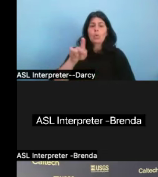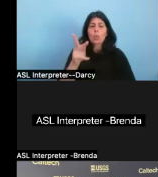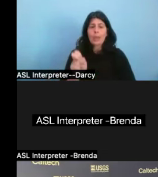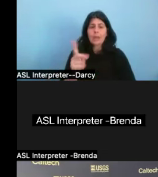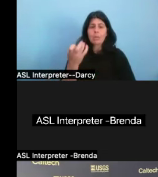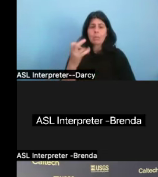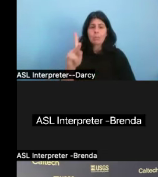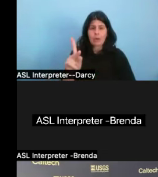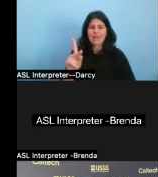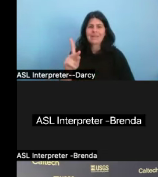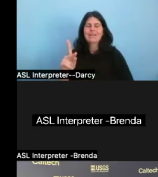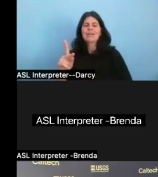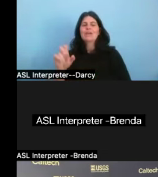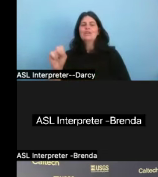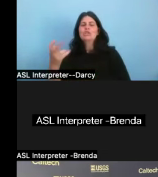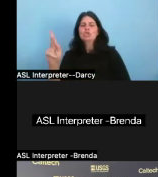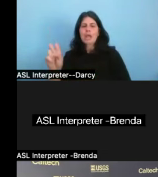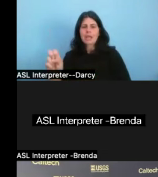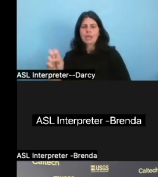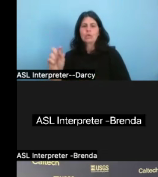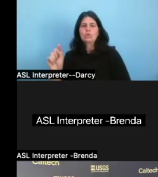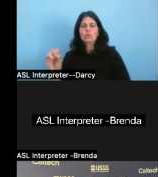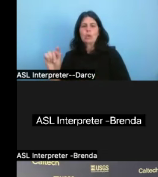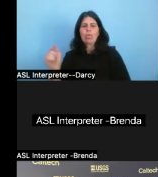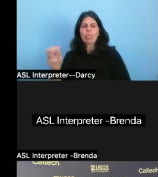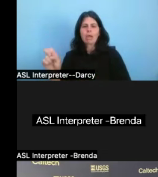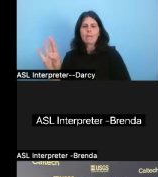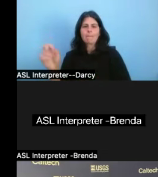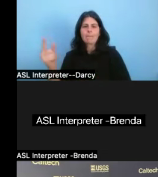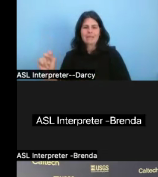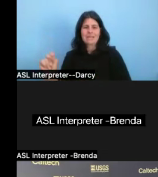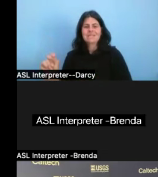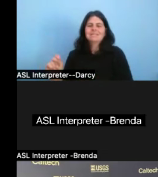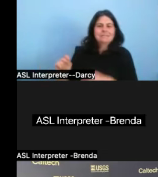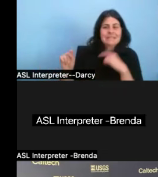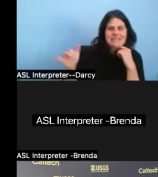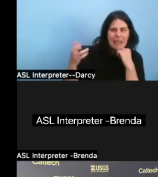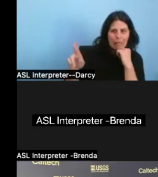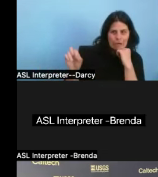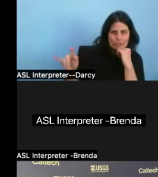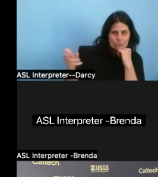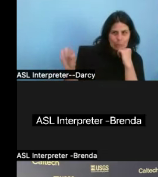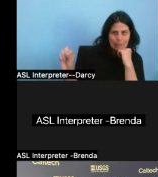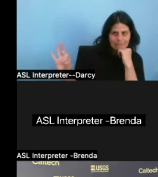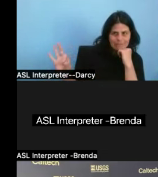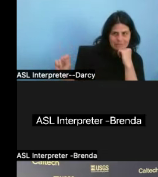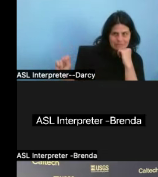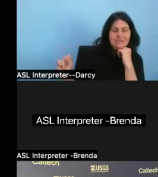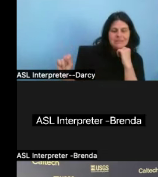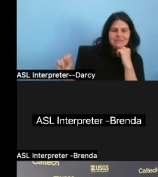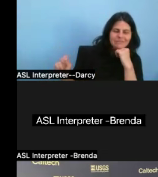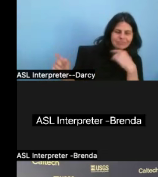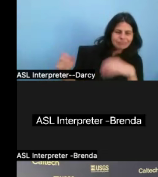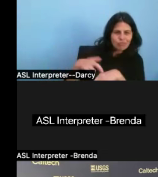little Taylor Swift reference in that. Gabrielle Tepp, also from Caltech. Mark Benthian will be doing the ECA